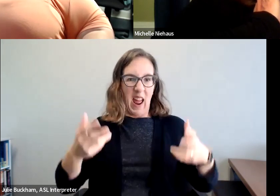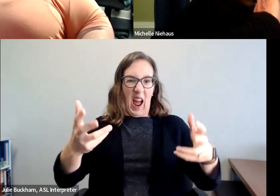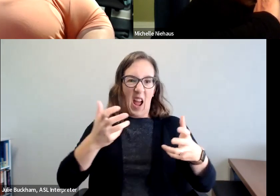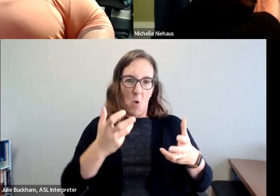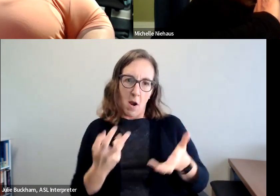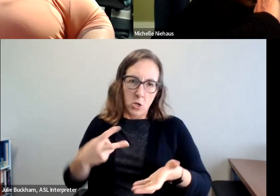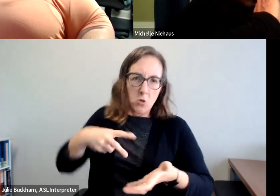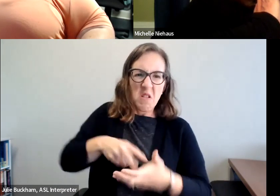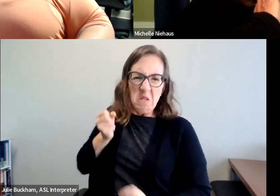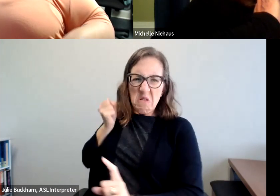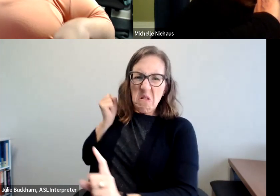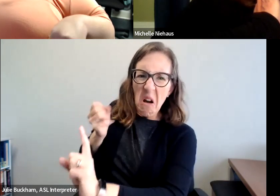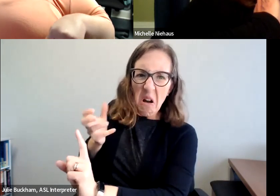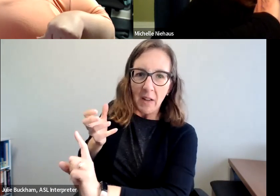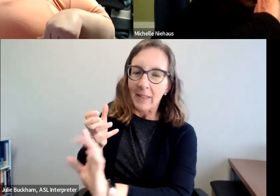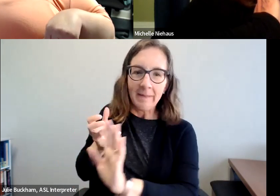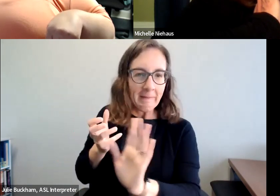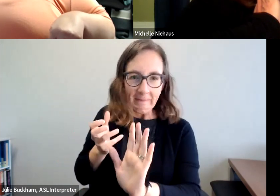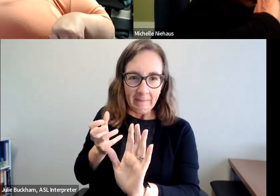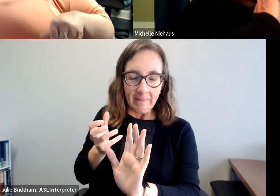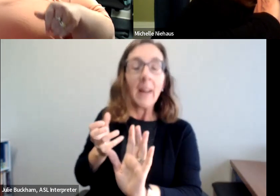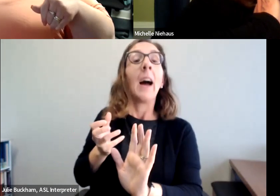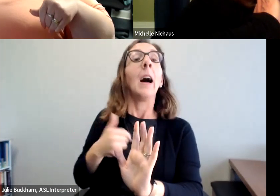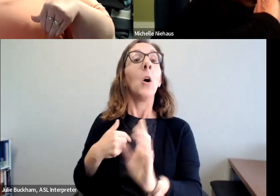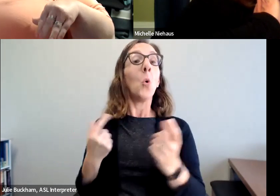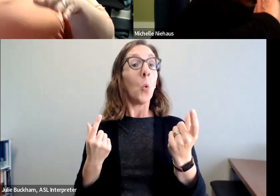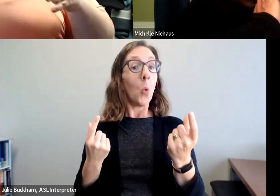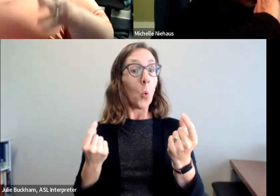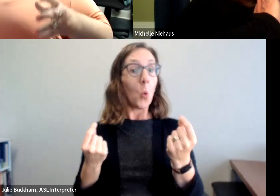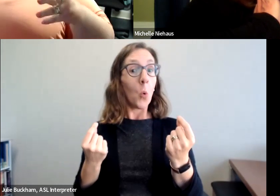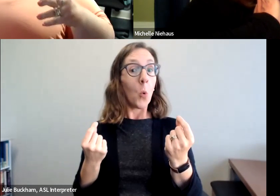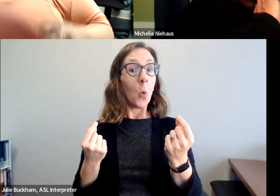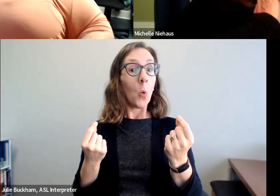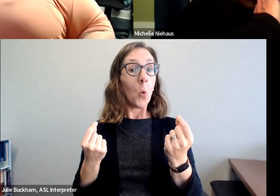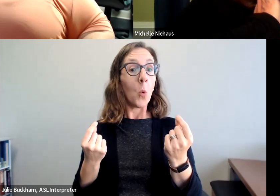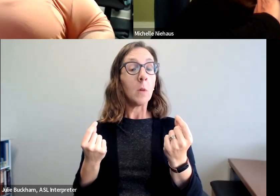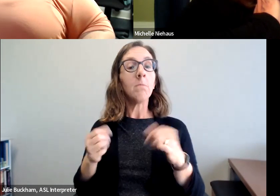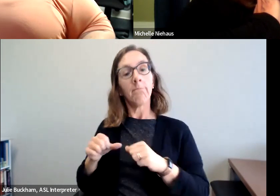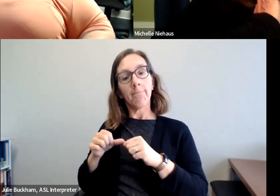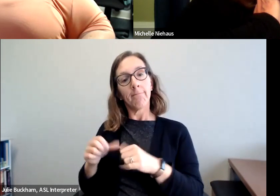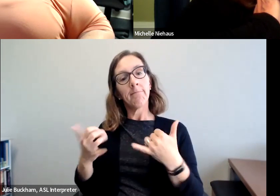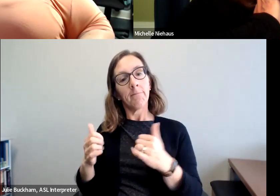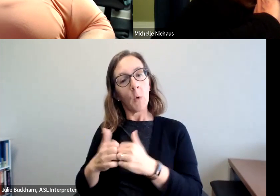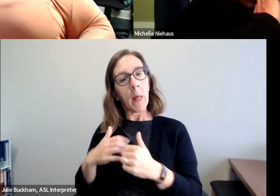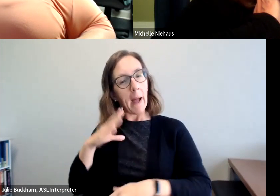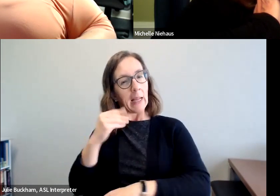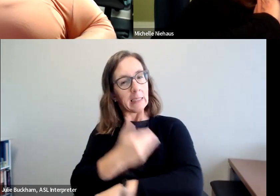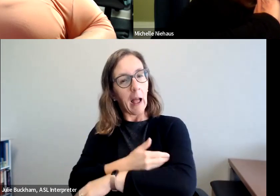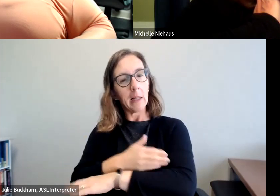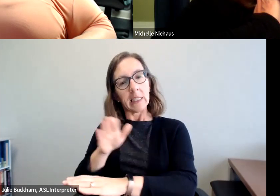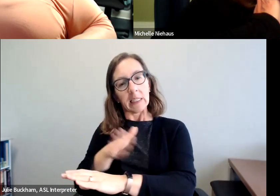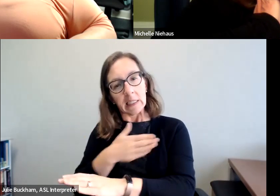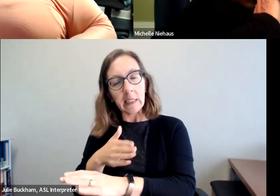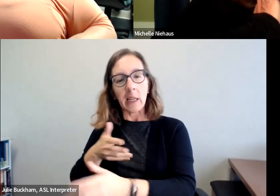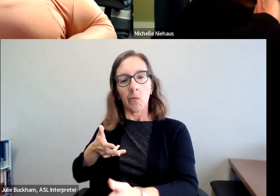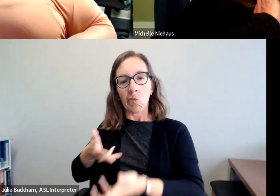do, I proceeded to continue to sing to my son, and I think they